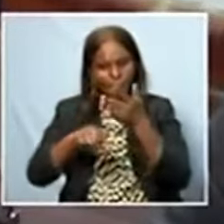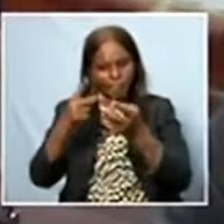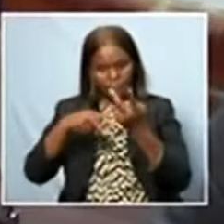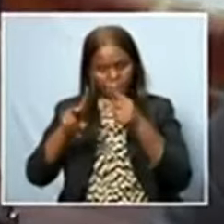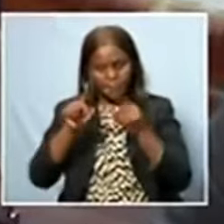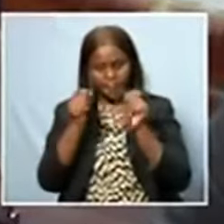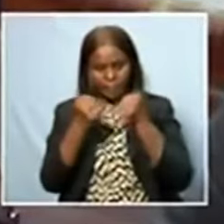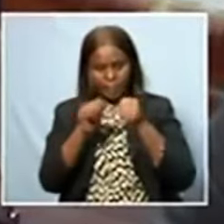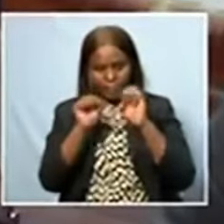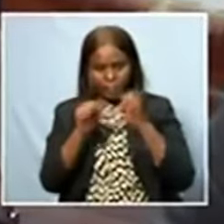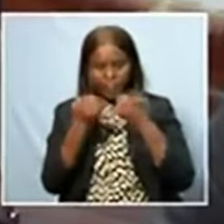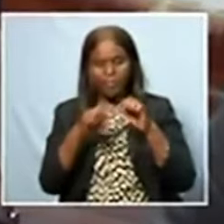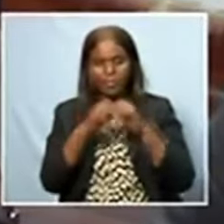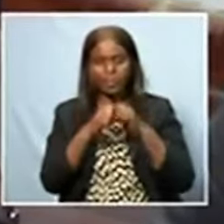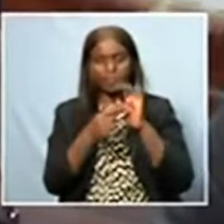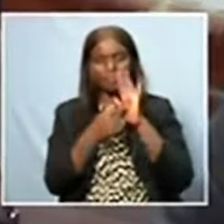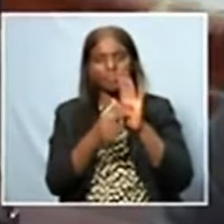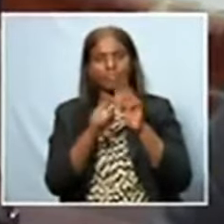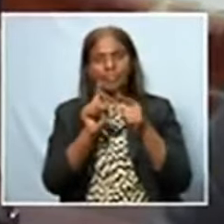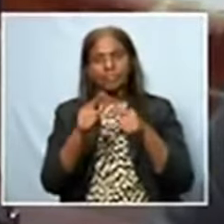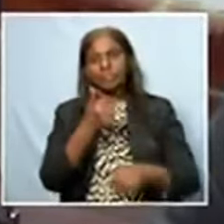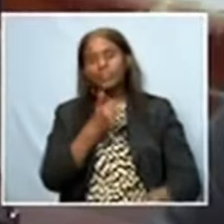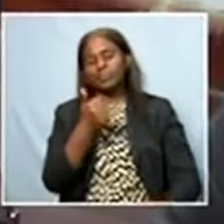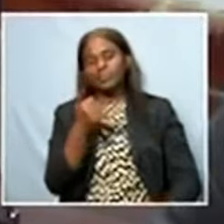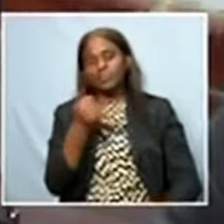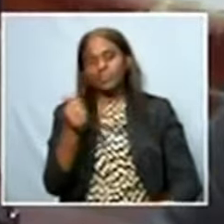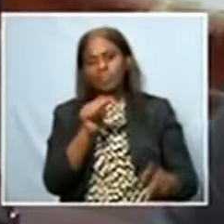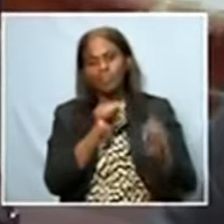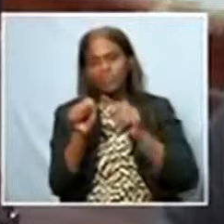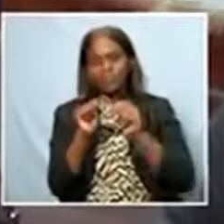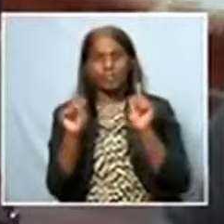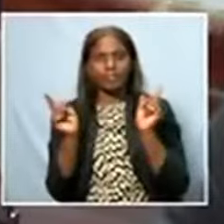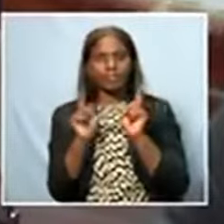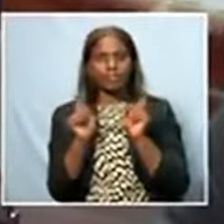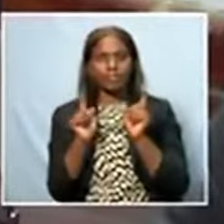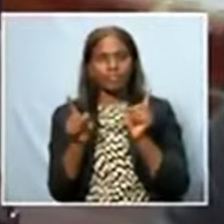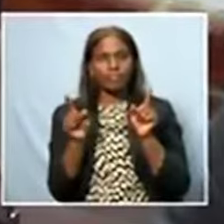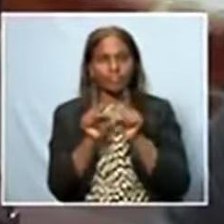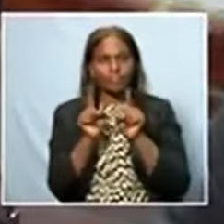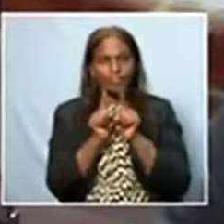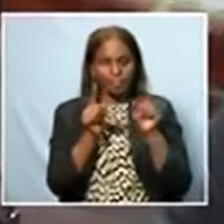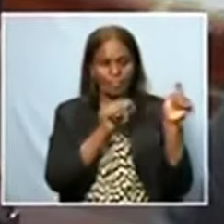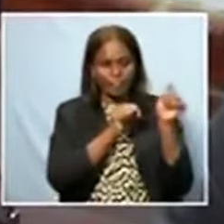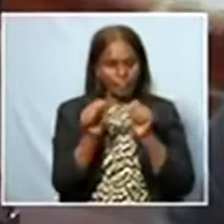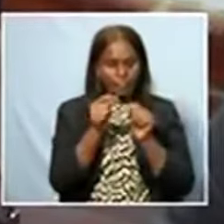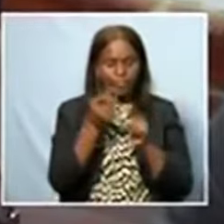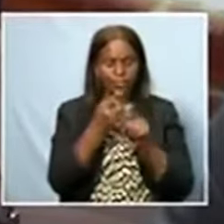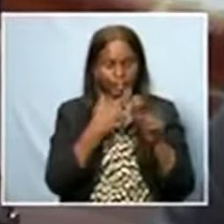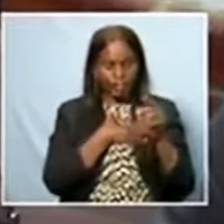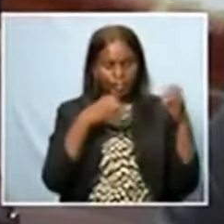can even apply to other transfers where I'm transferring from my